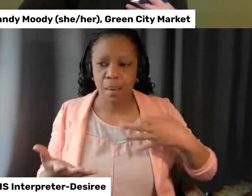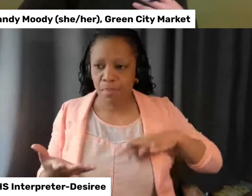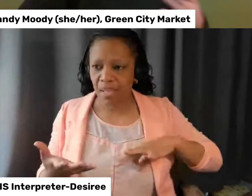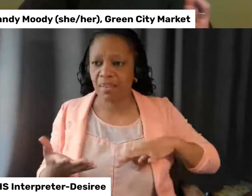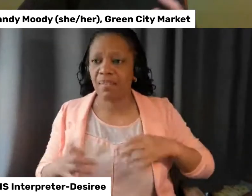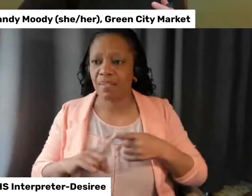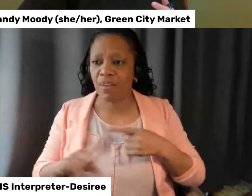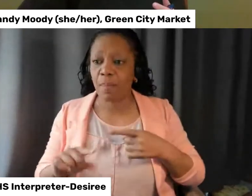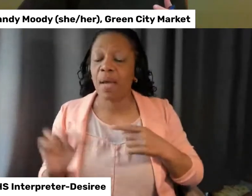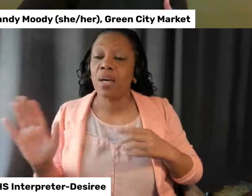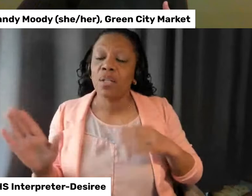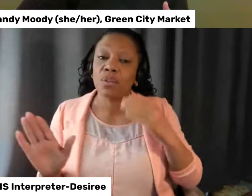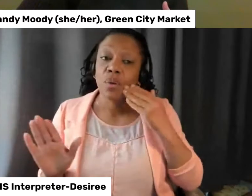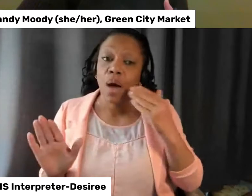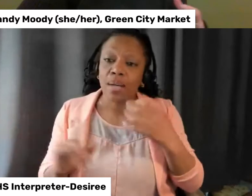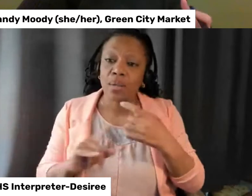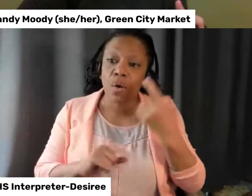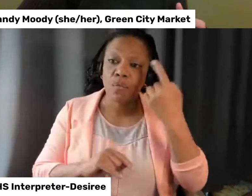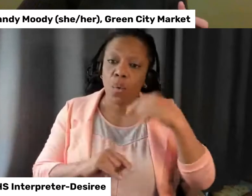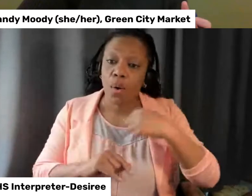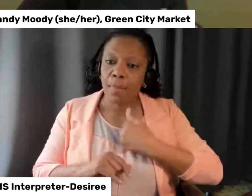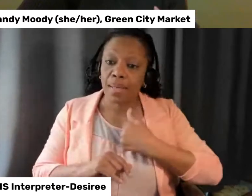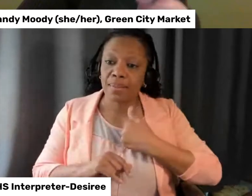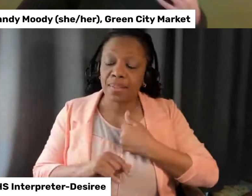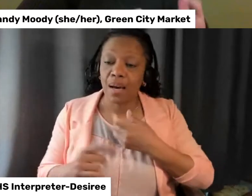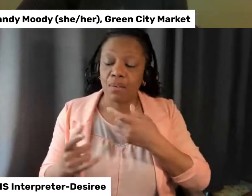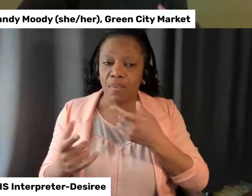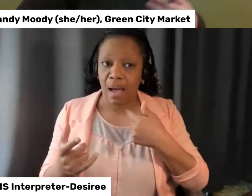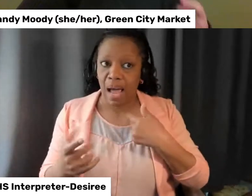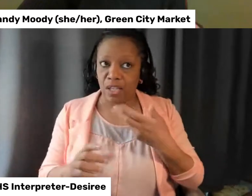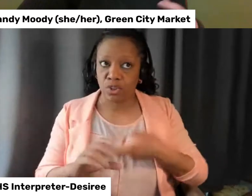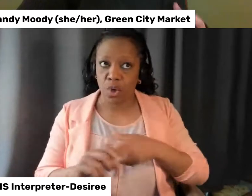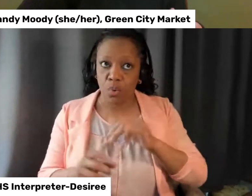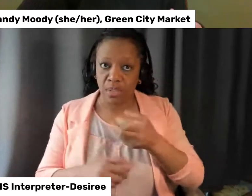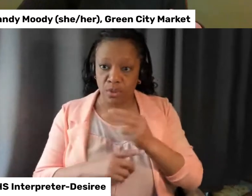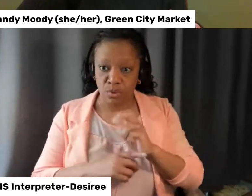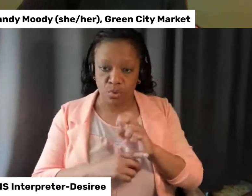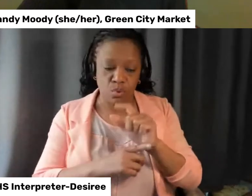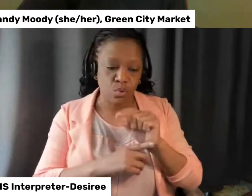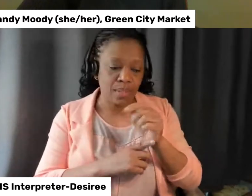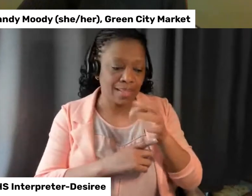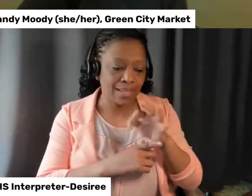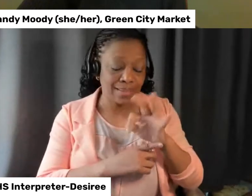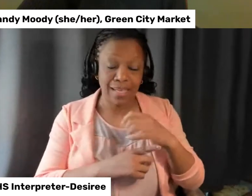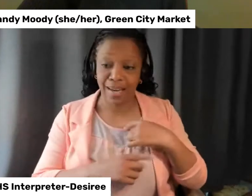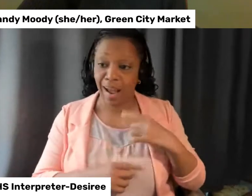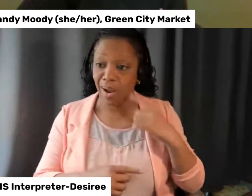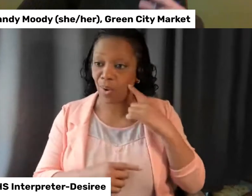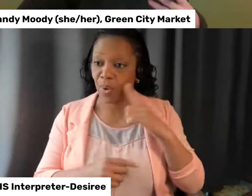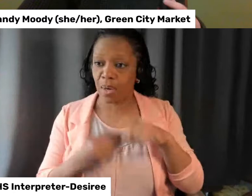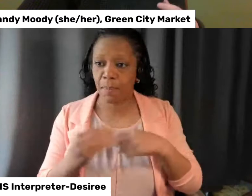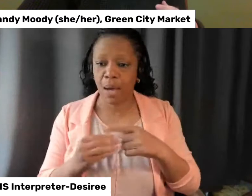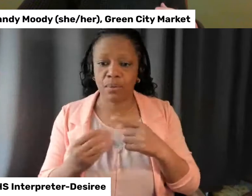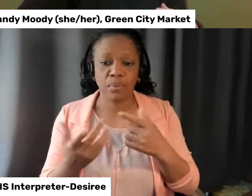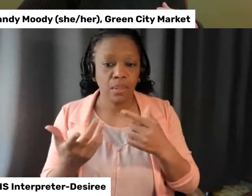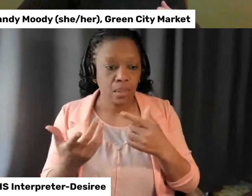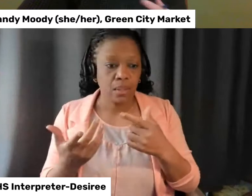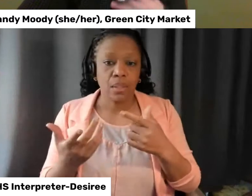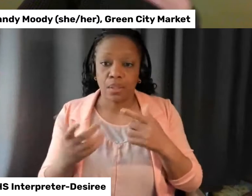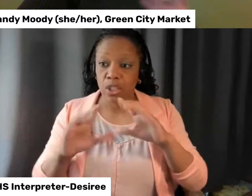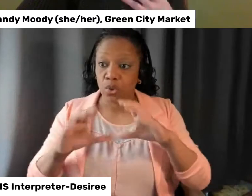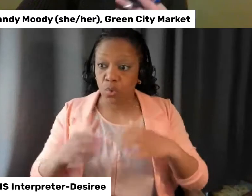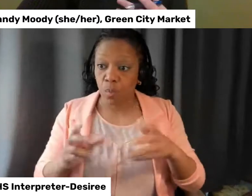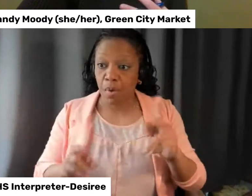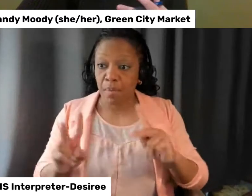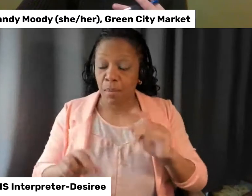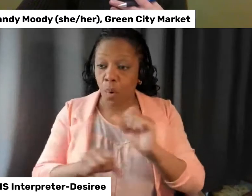I first came on in June of 2019 and was hearing about this great group of people working together, I was very excited.